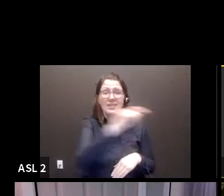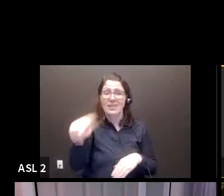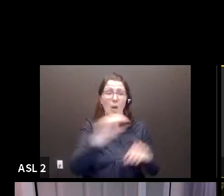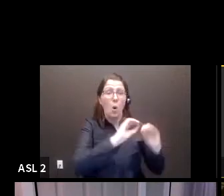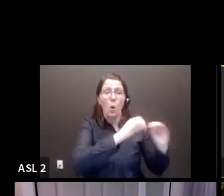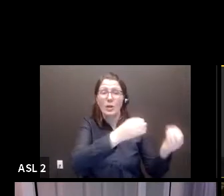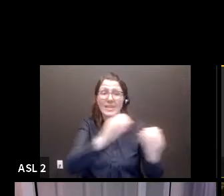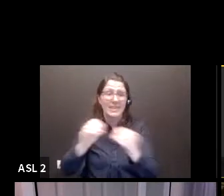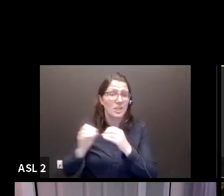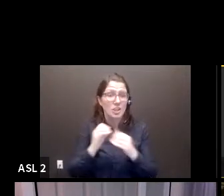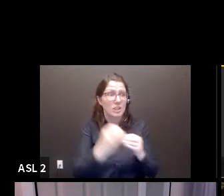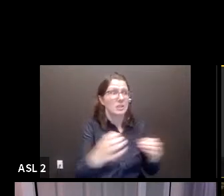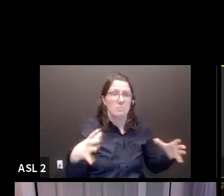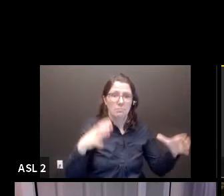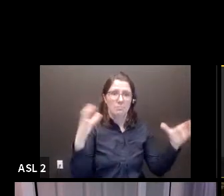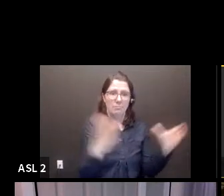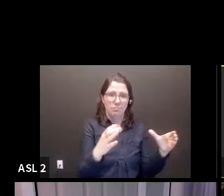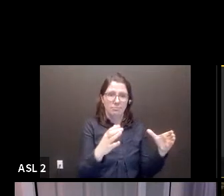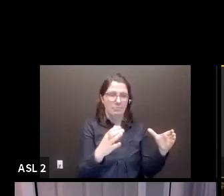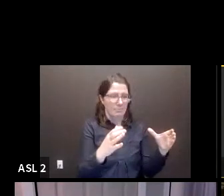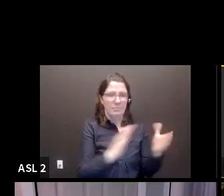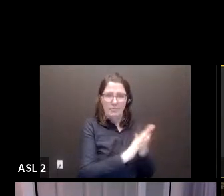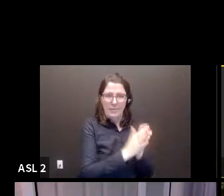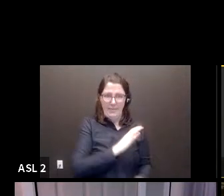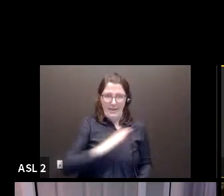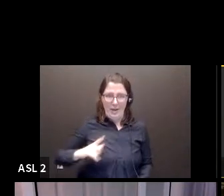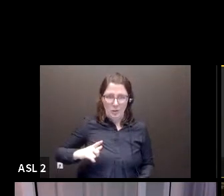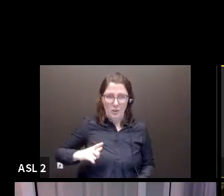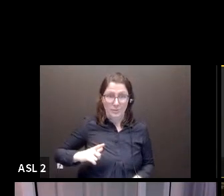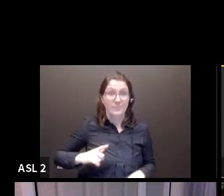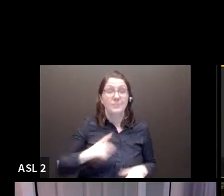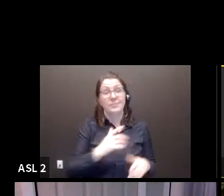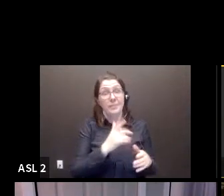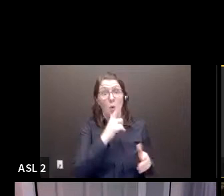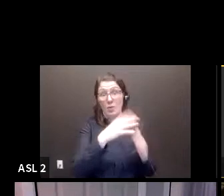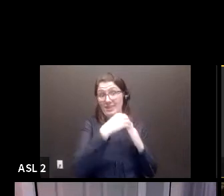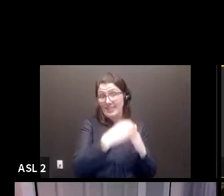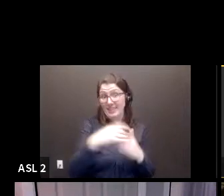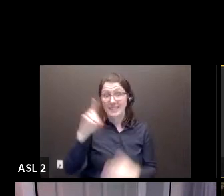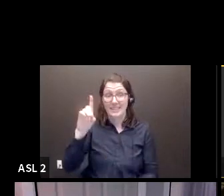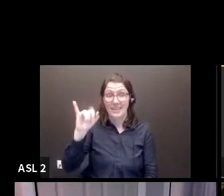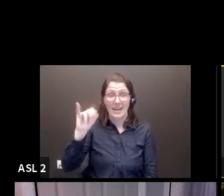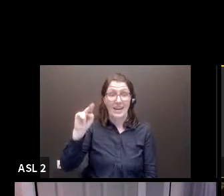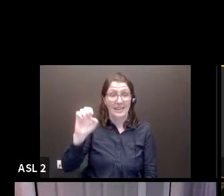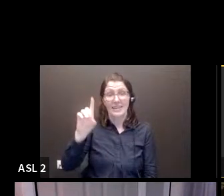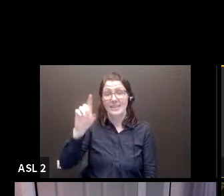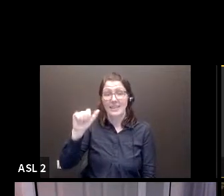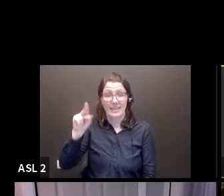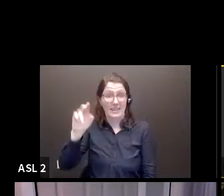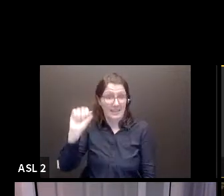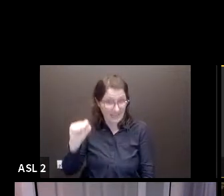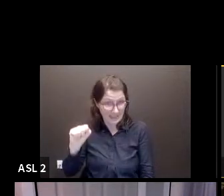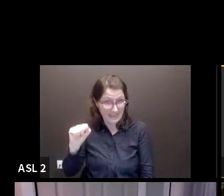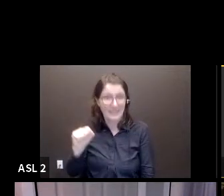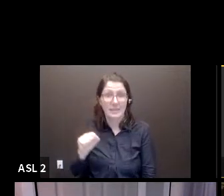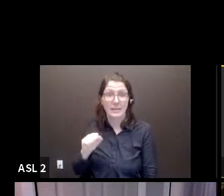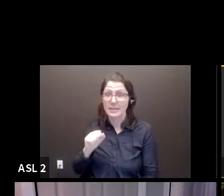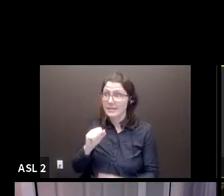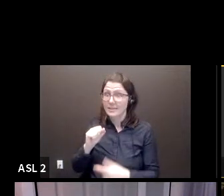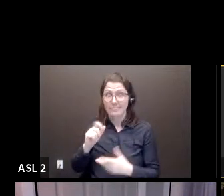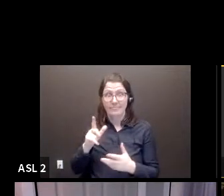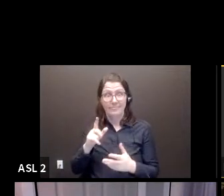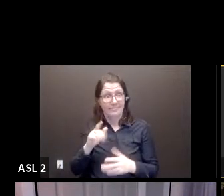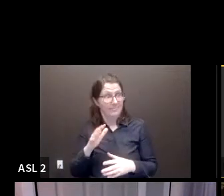that council through the leadership of councillor diane deans and our chair she was able to get that council